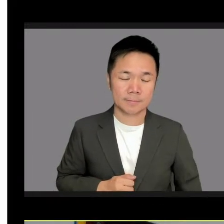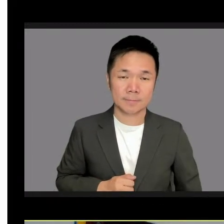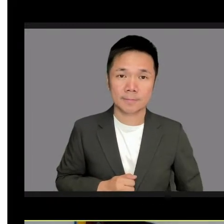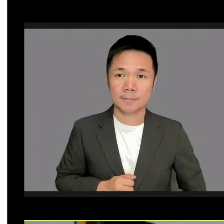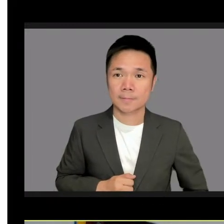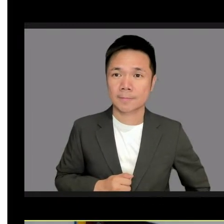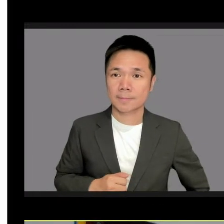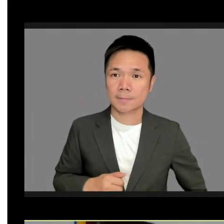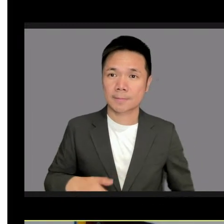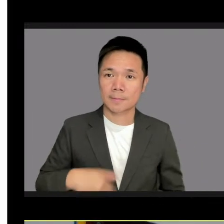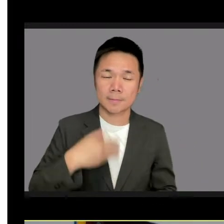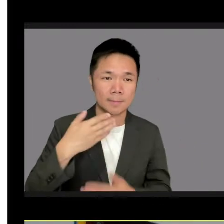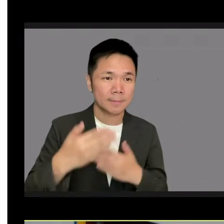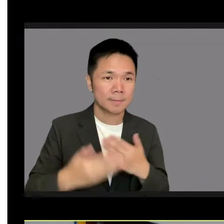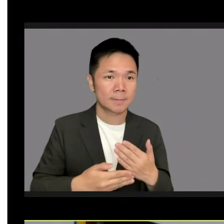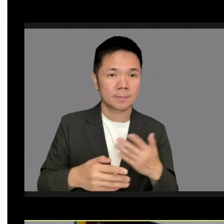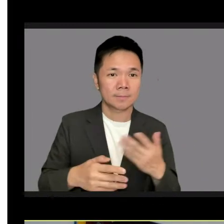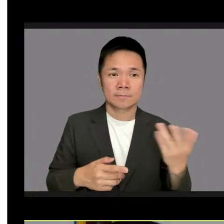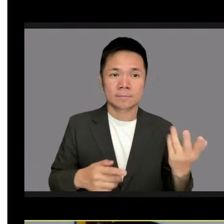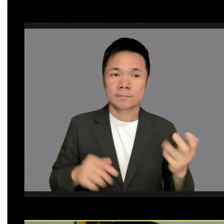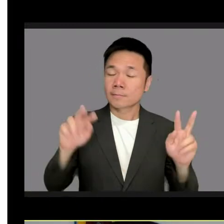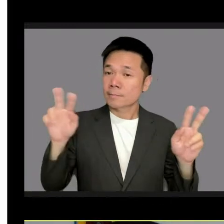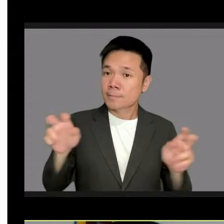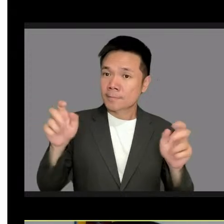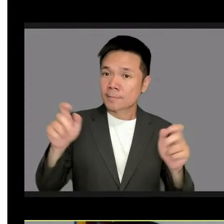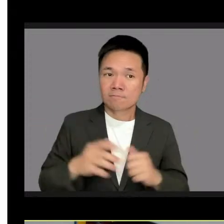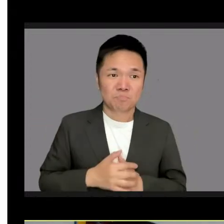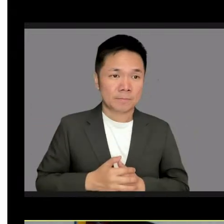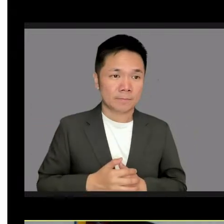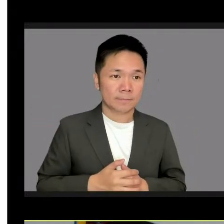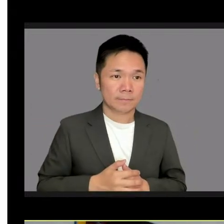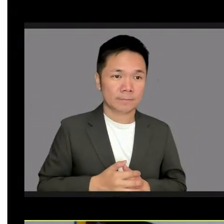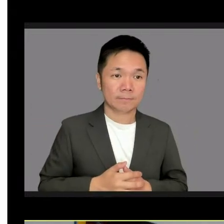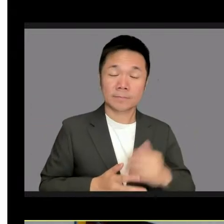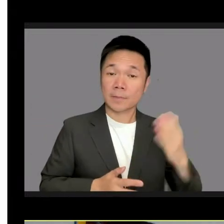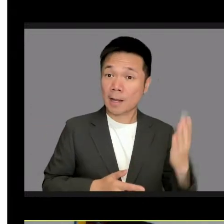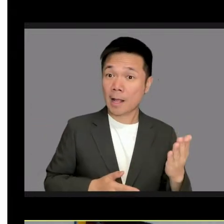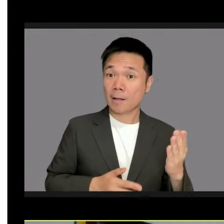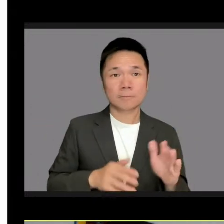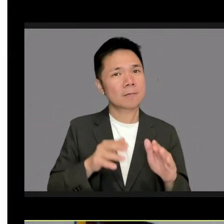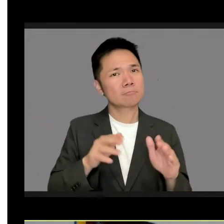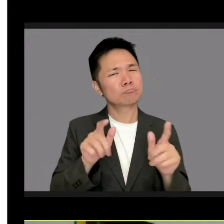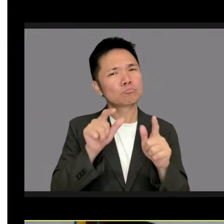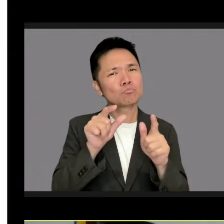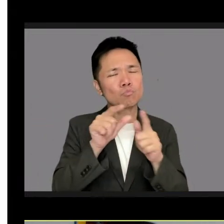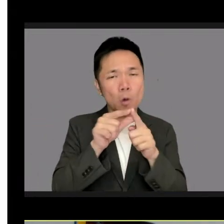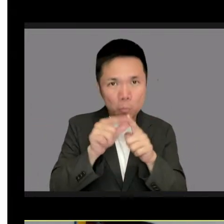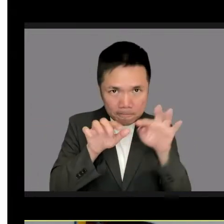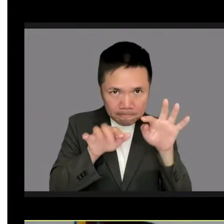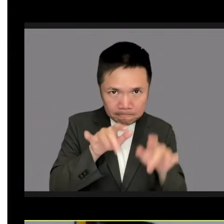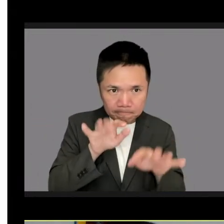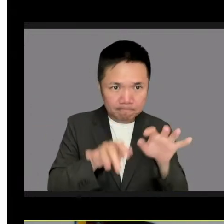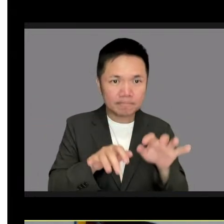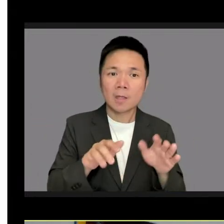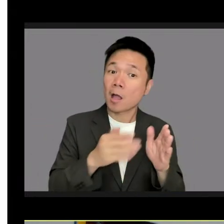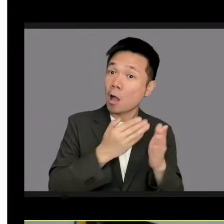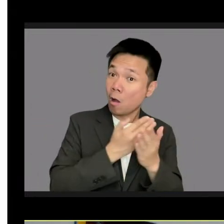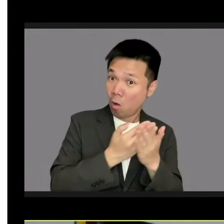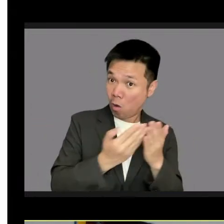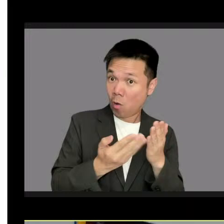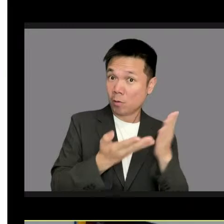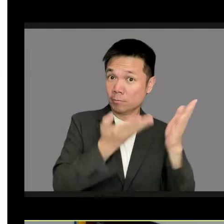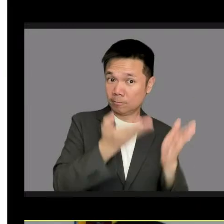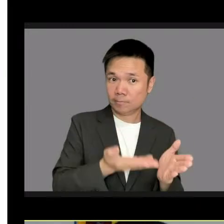And that is where we say that any digital content such as text table, because these are all types of contents that we